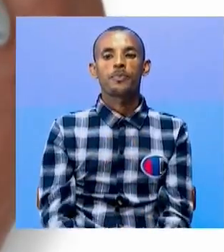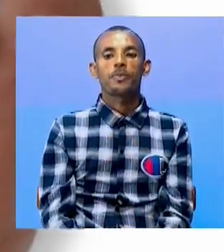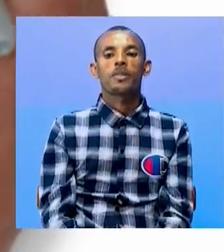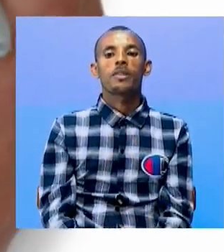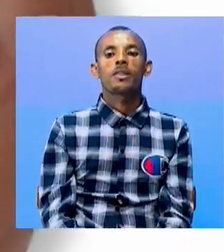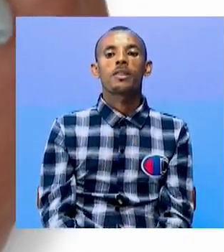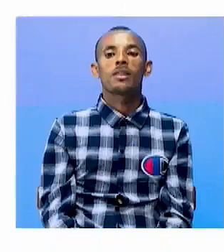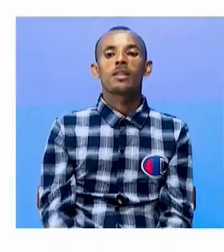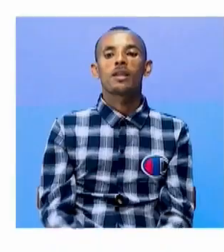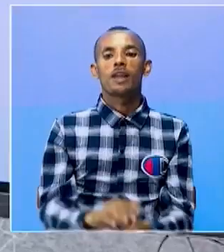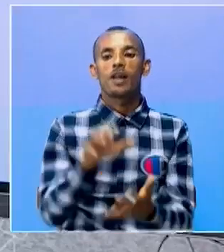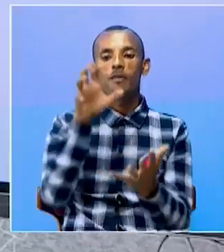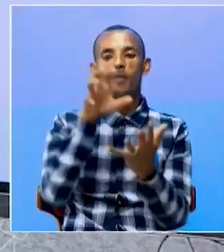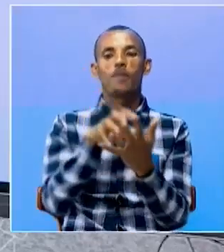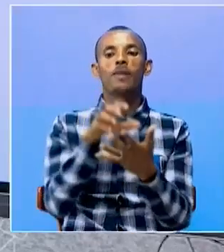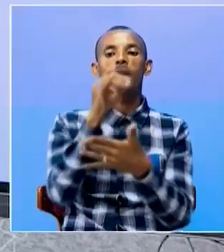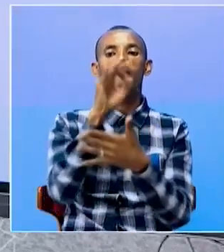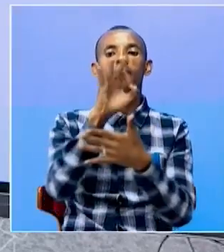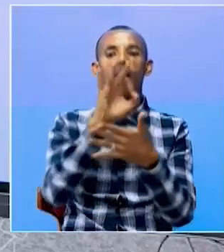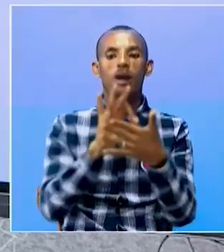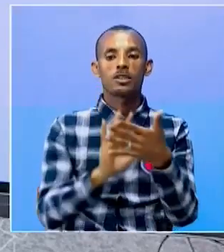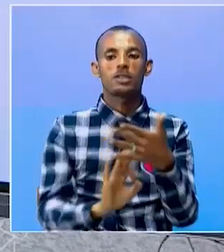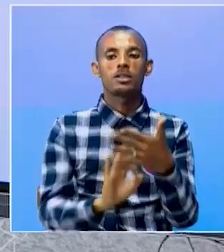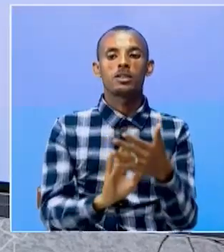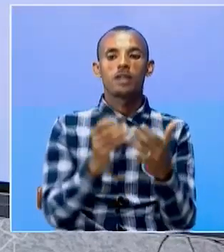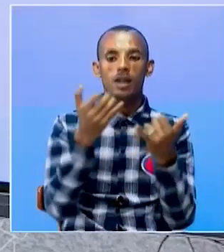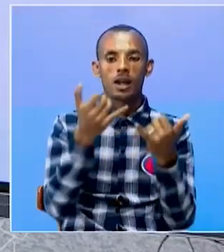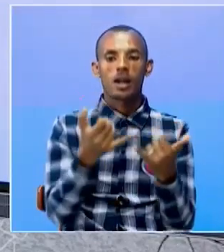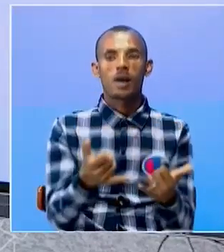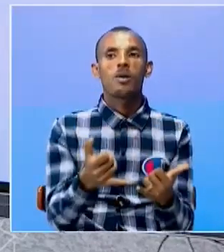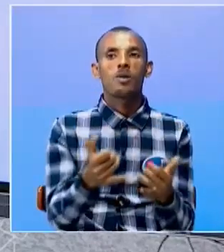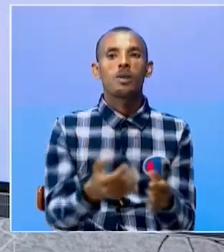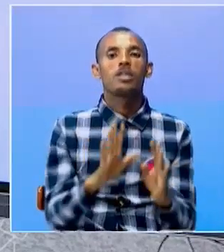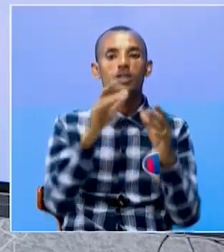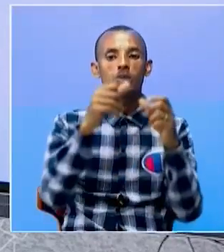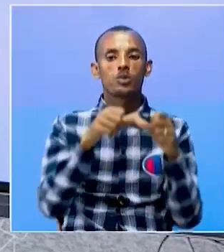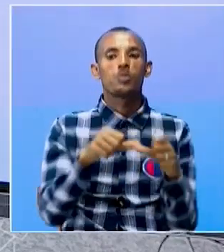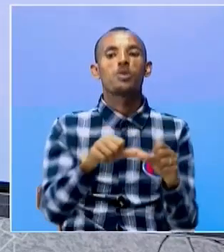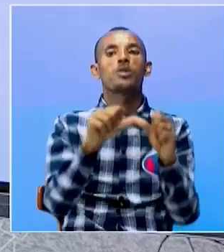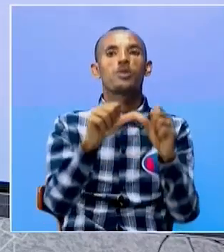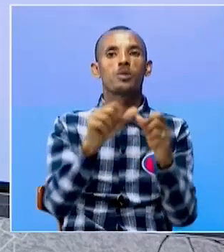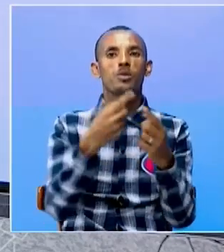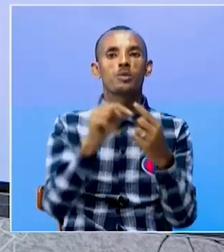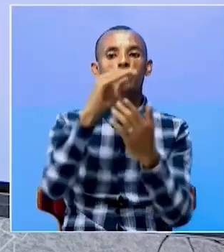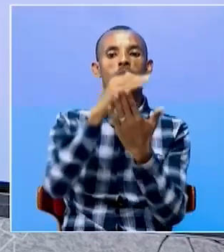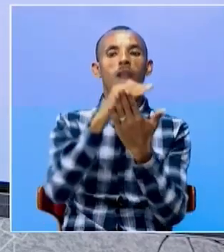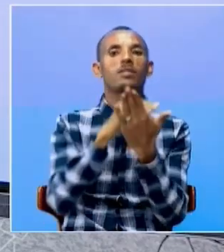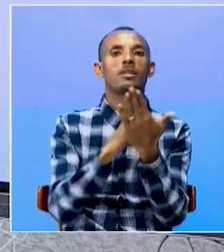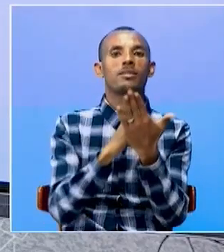Involving fractions. Now, let's continue to the lesson.